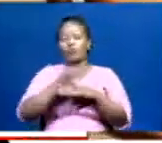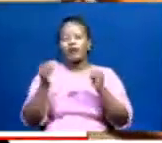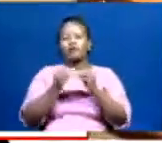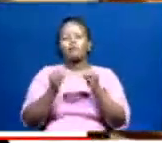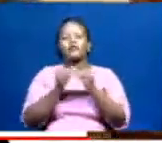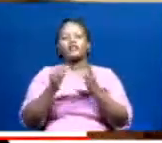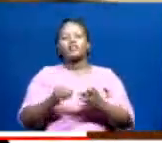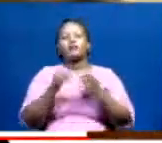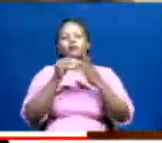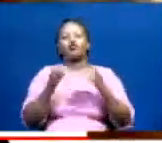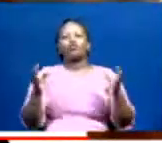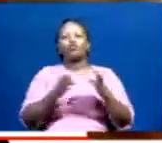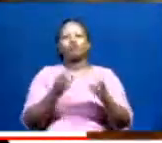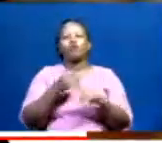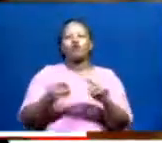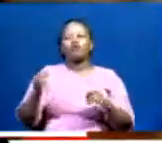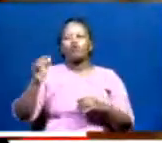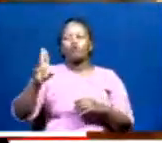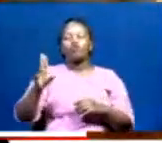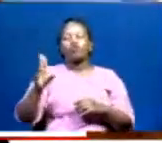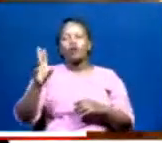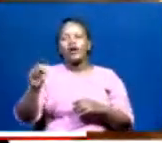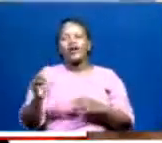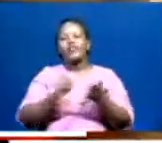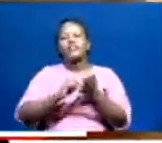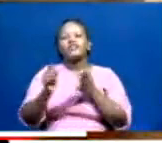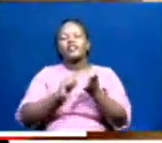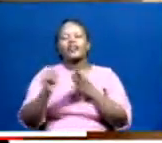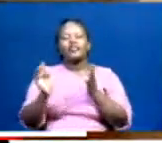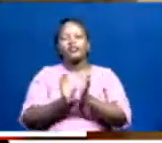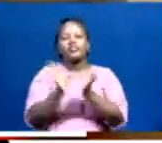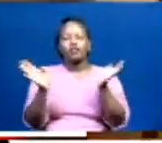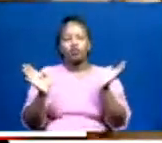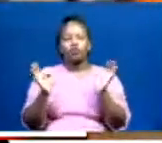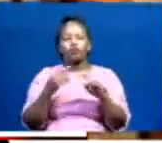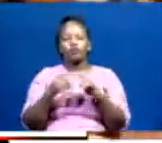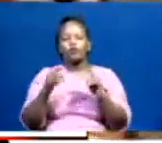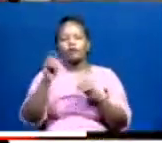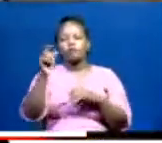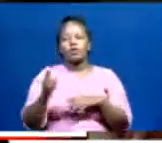the United Nations Secretary General for the Great Lakes region, Huang Xia.